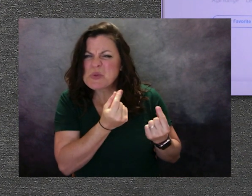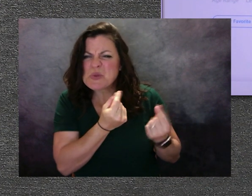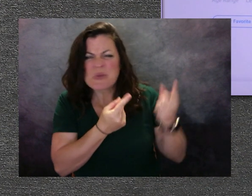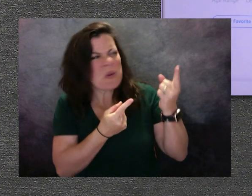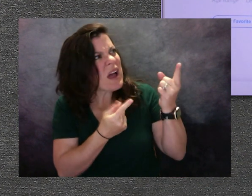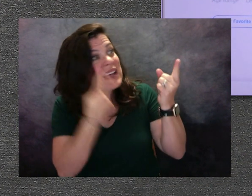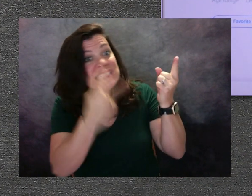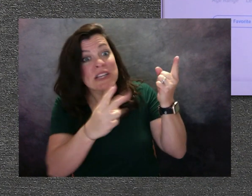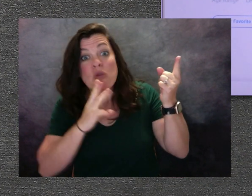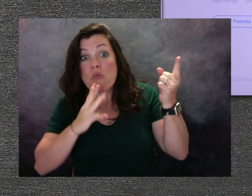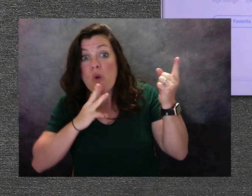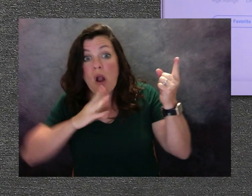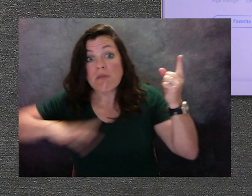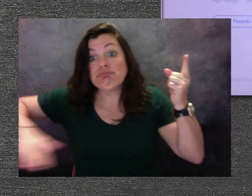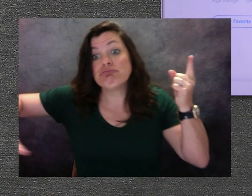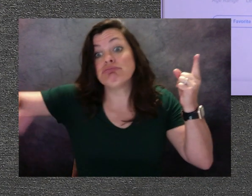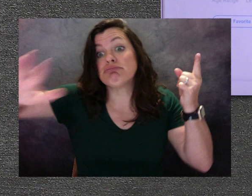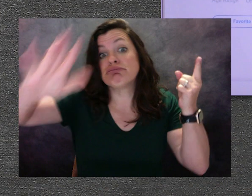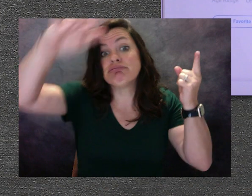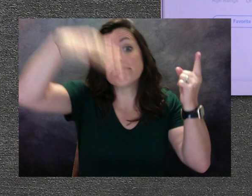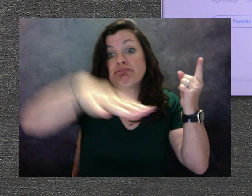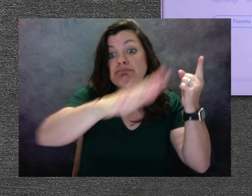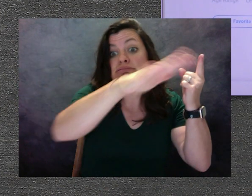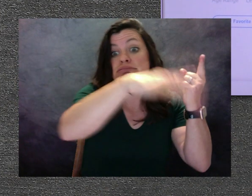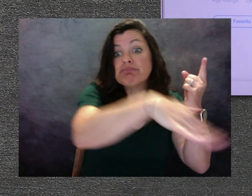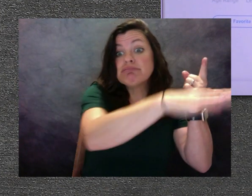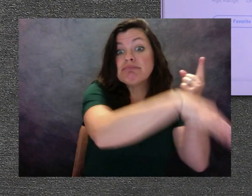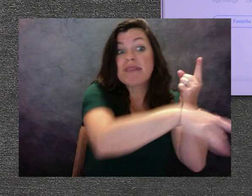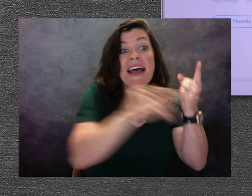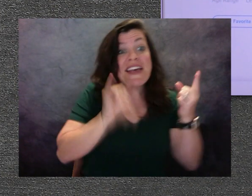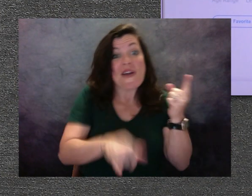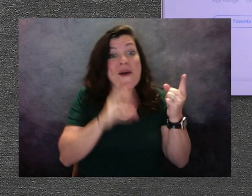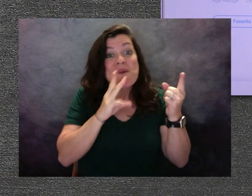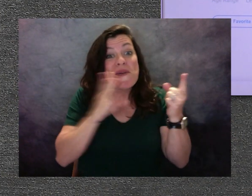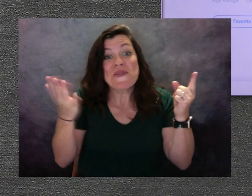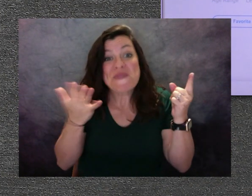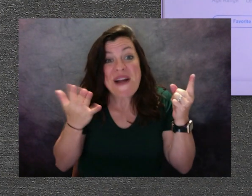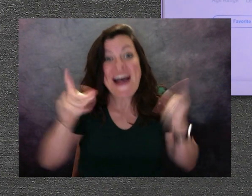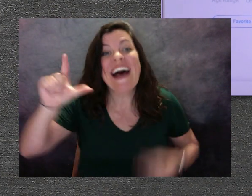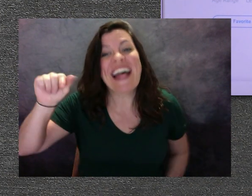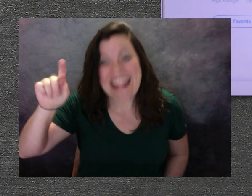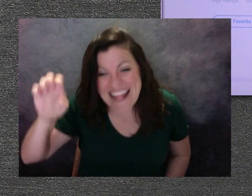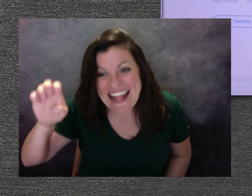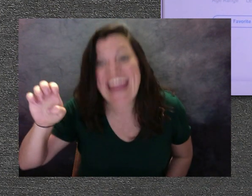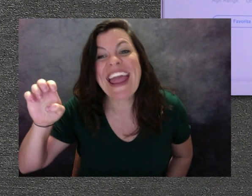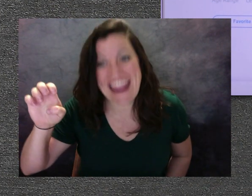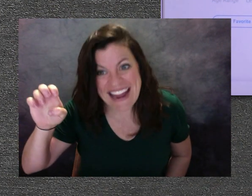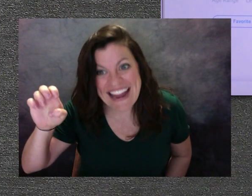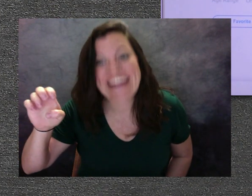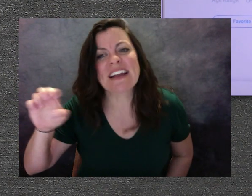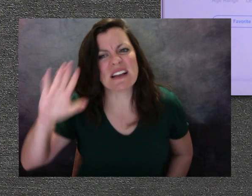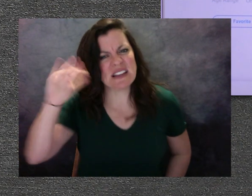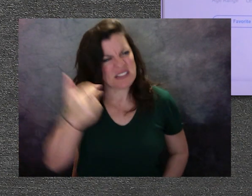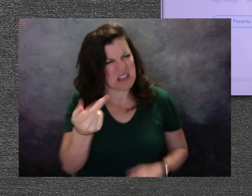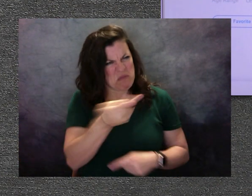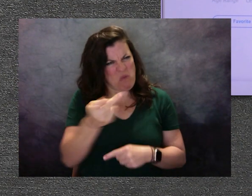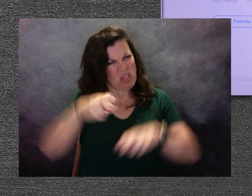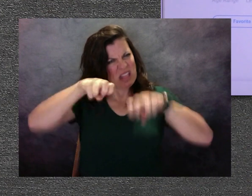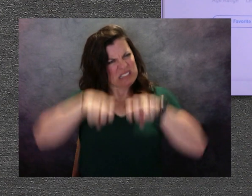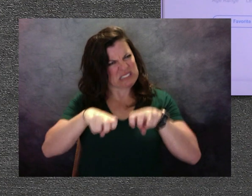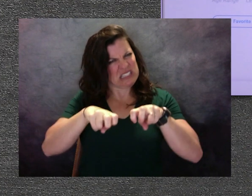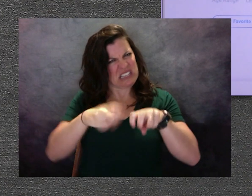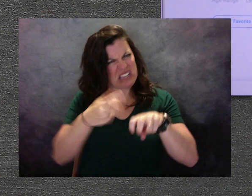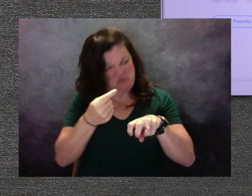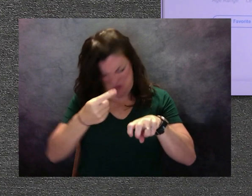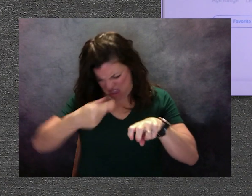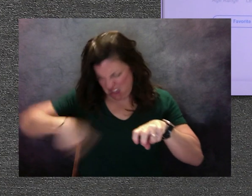the lake. And it looks like they're on some sort of tube. I don't know, that looks fun. I think we should check out our story